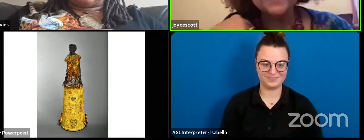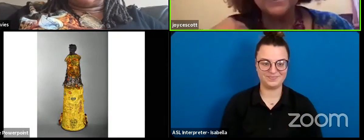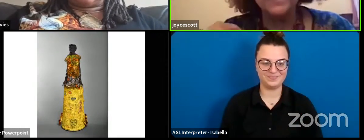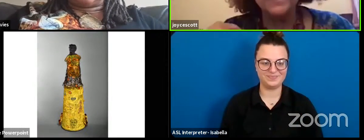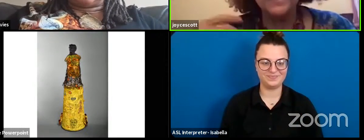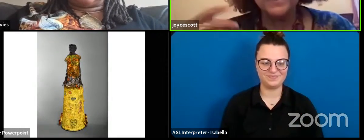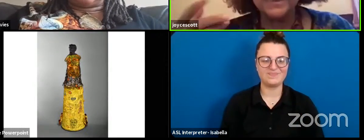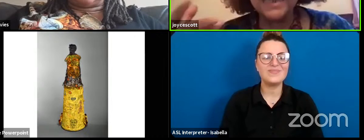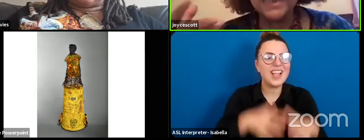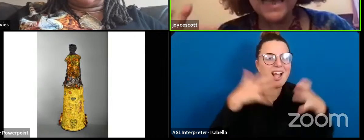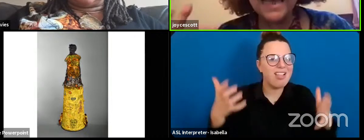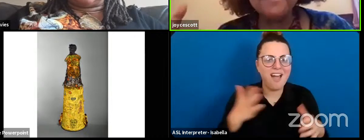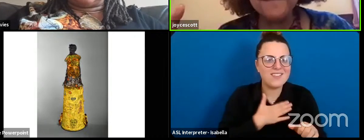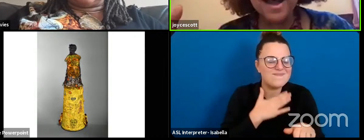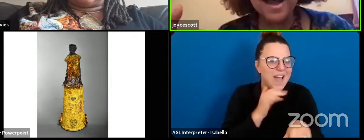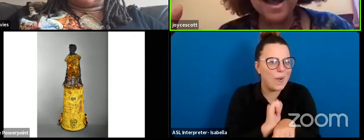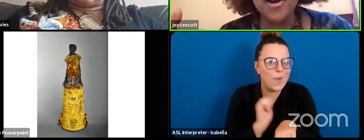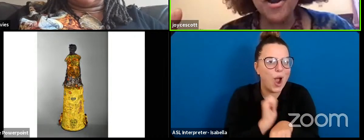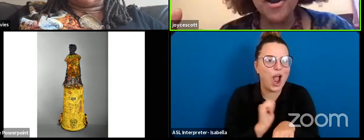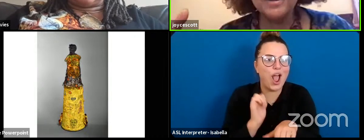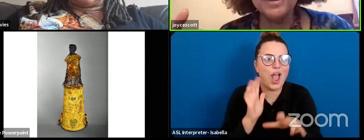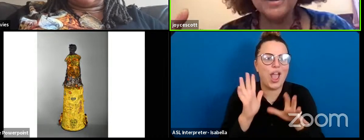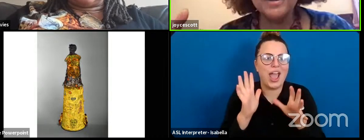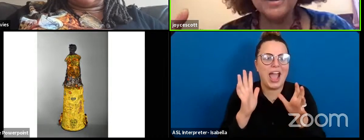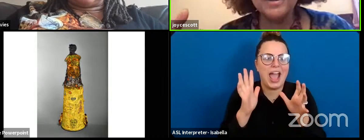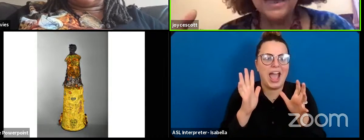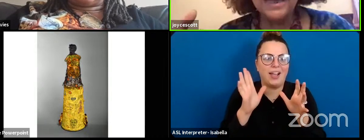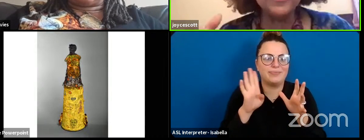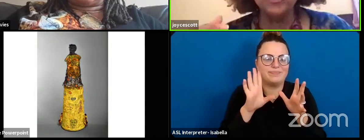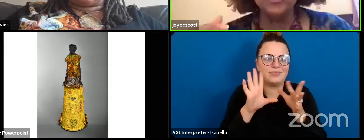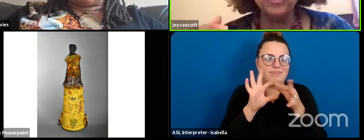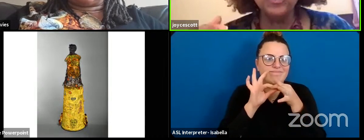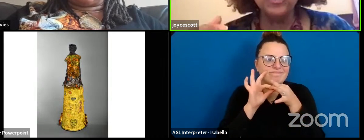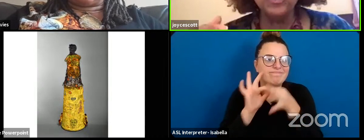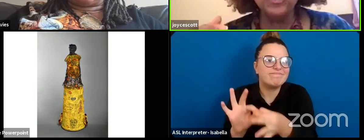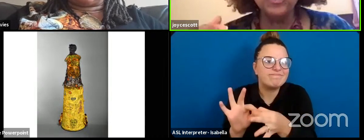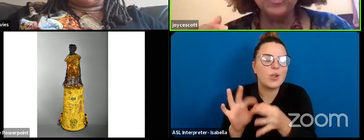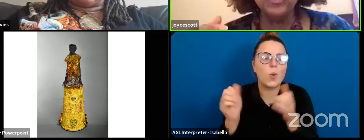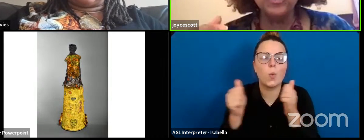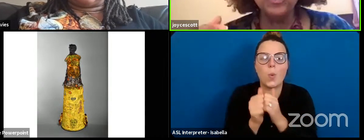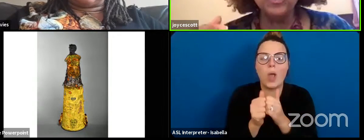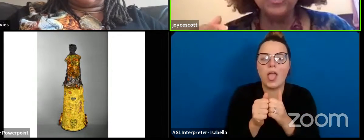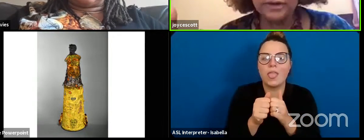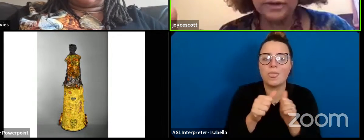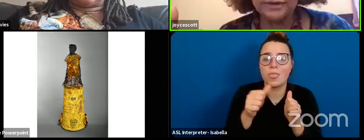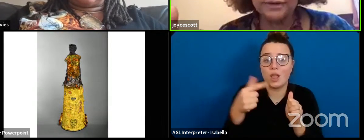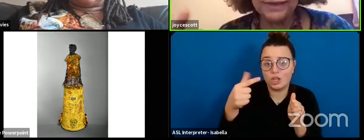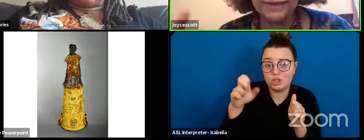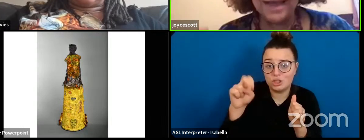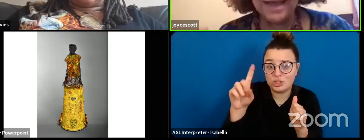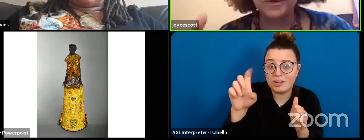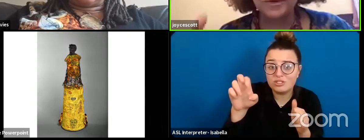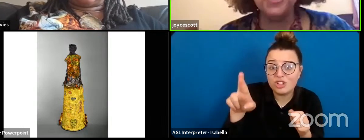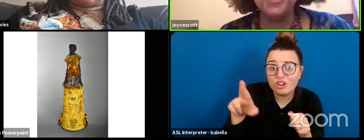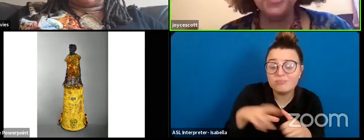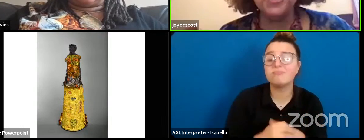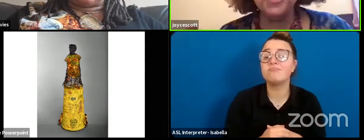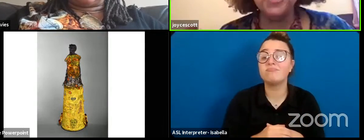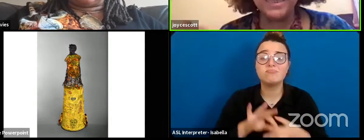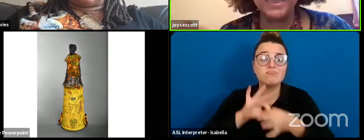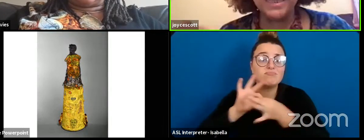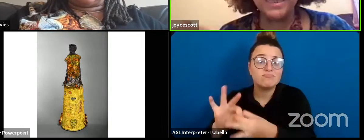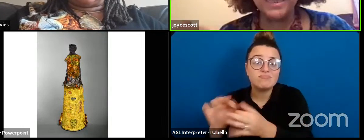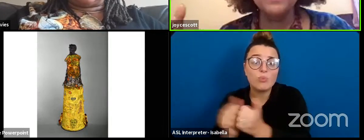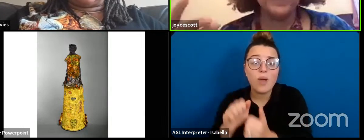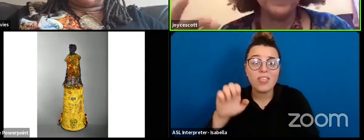A lot of my work has to do with gender, has to do with ethnicity